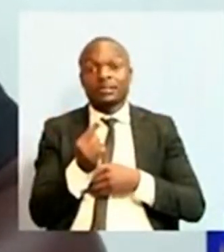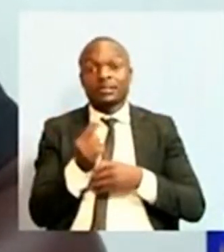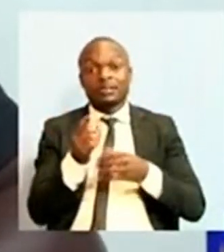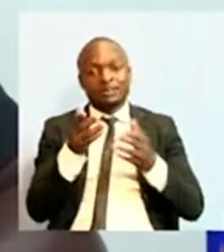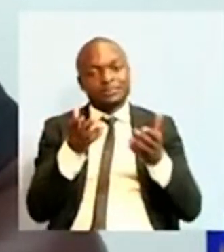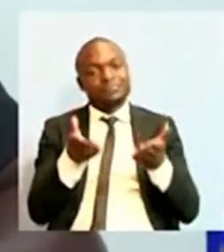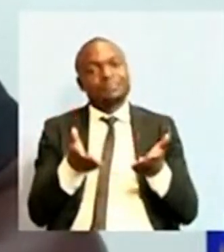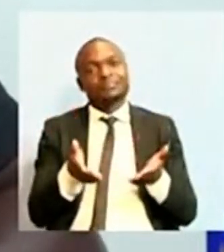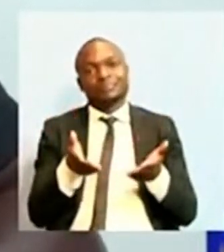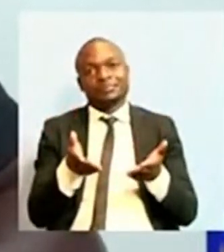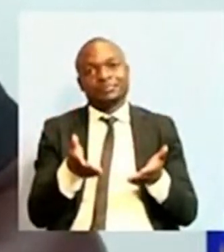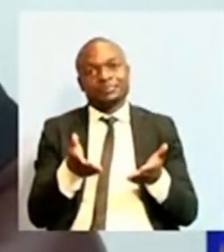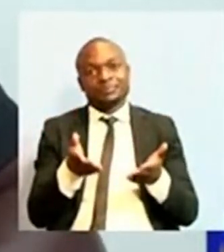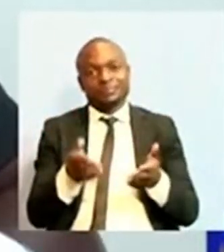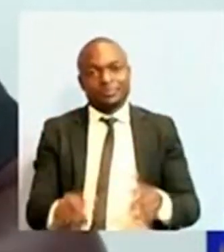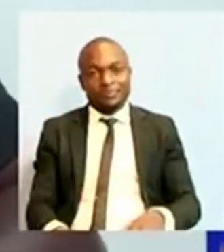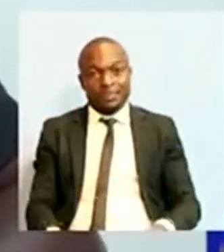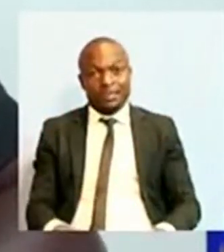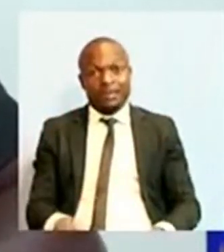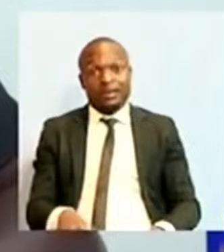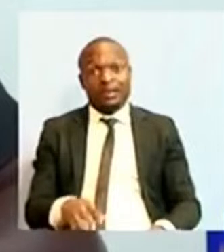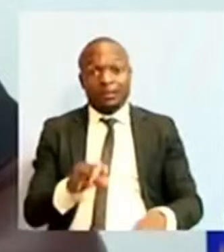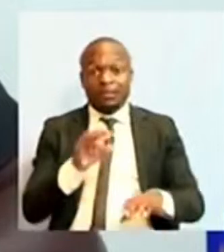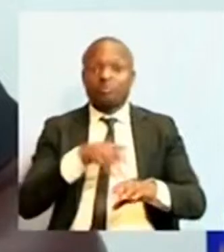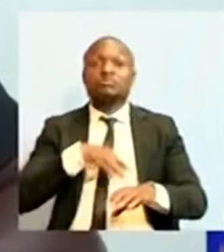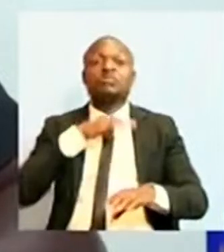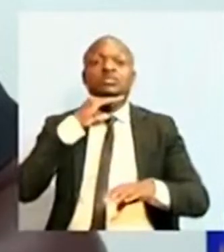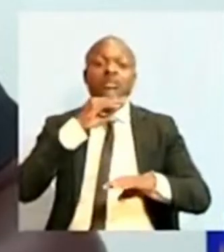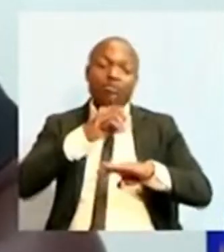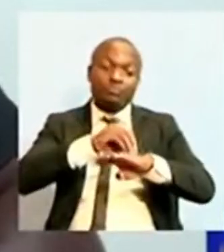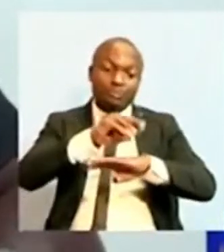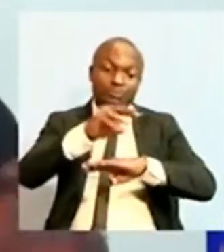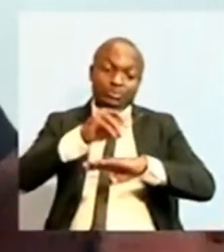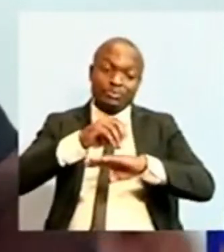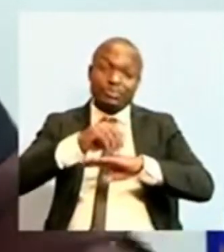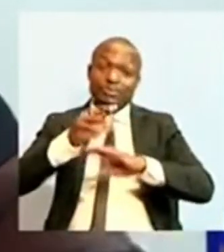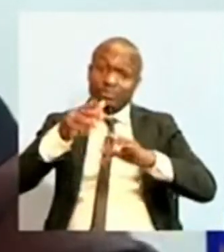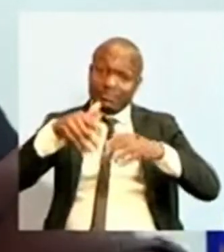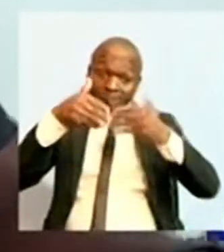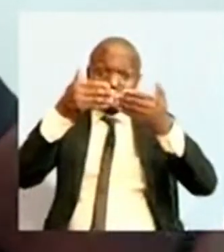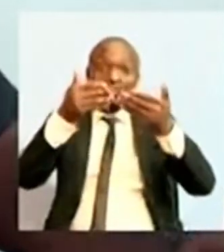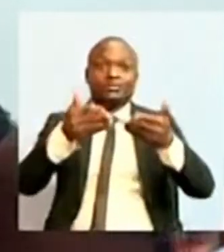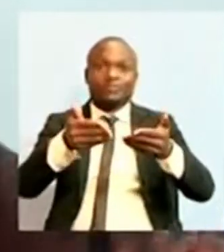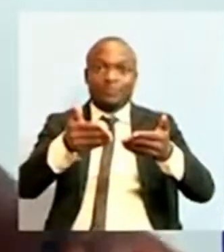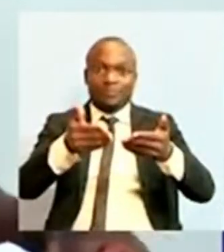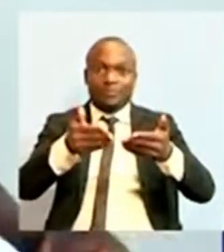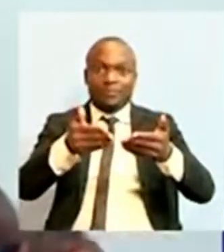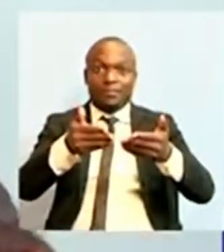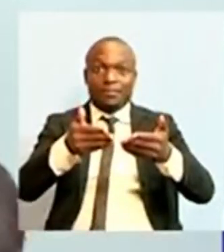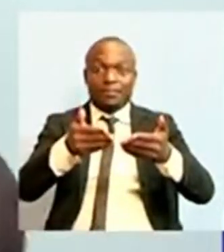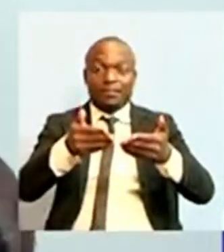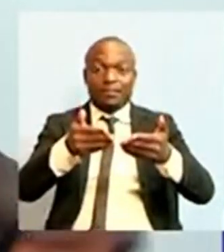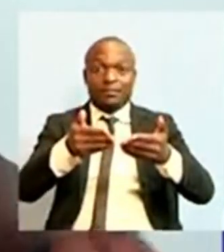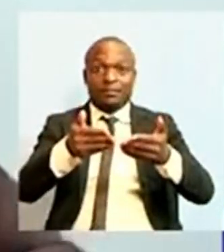committee. Enough counsel has been given towards the queries that